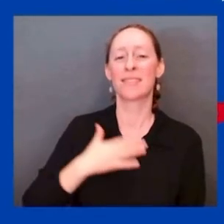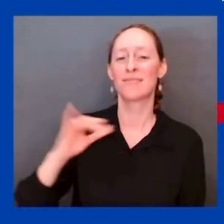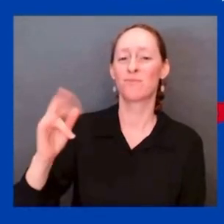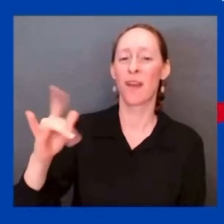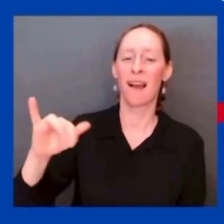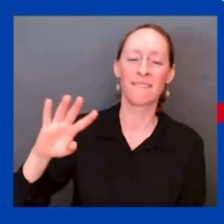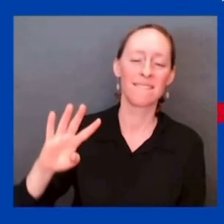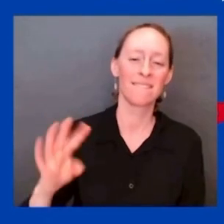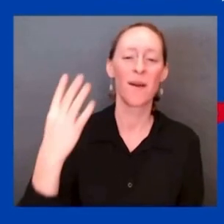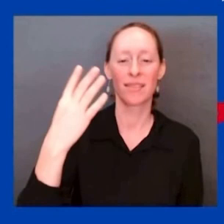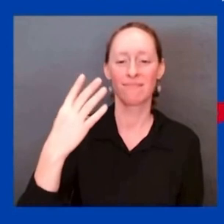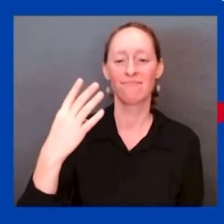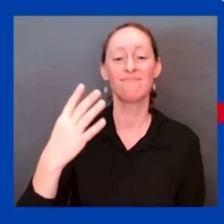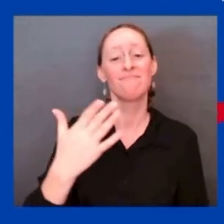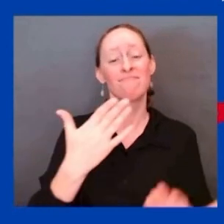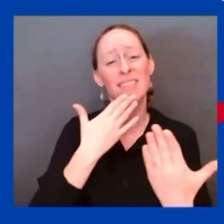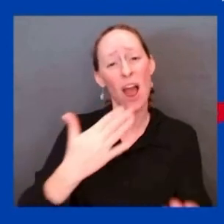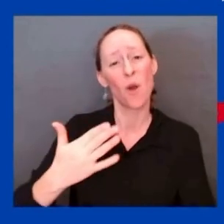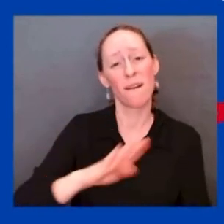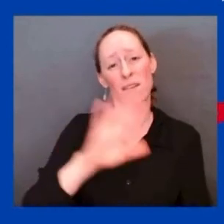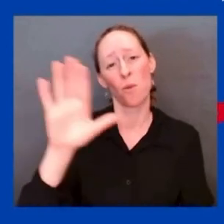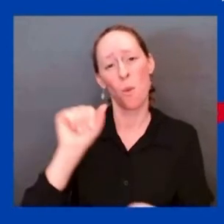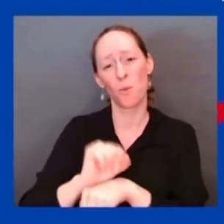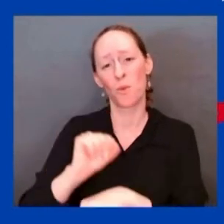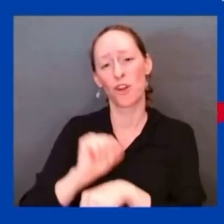nation's educators. Thank you, thank you, thank you.